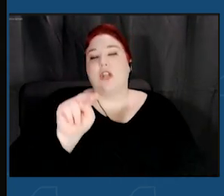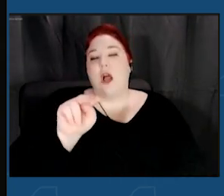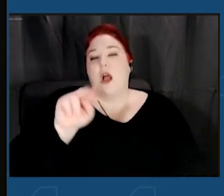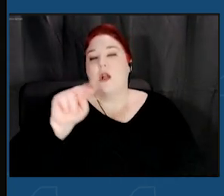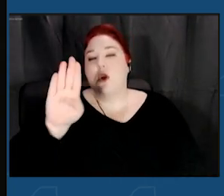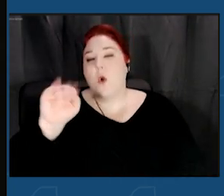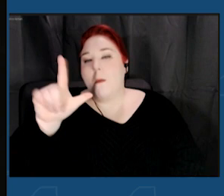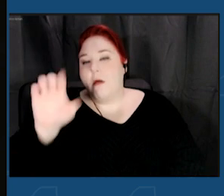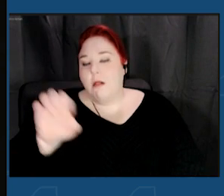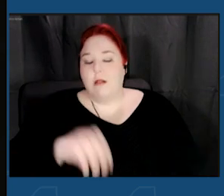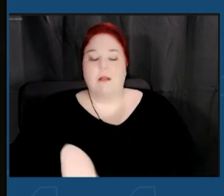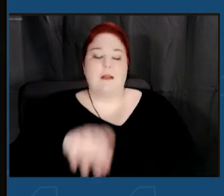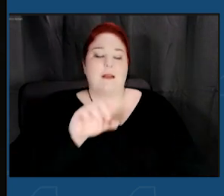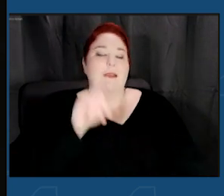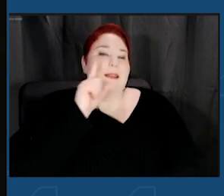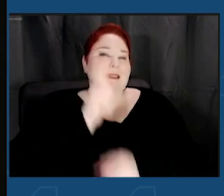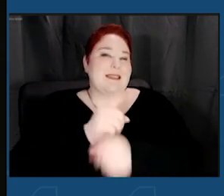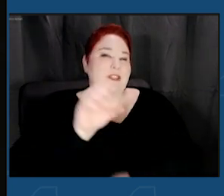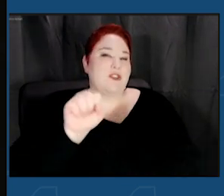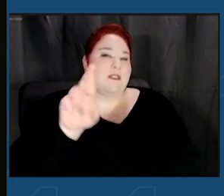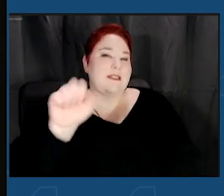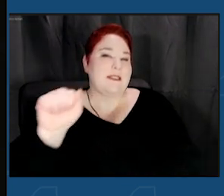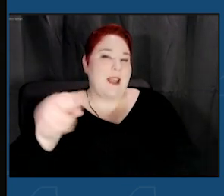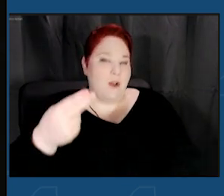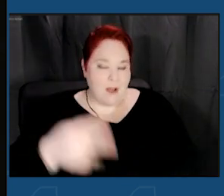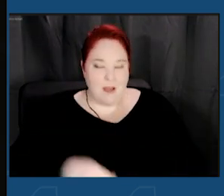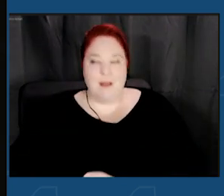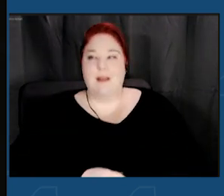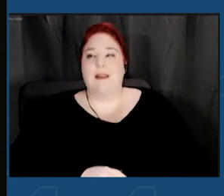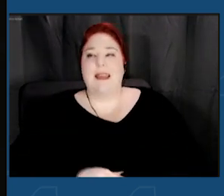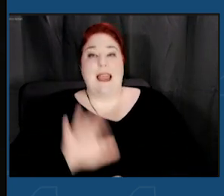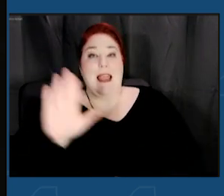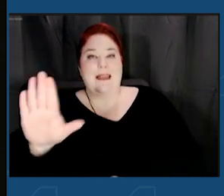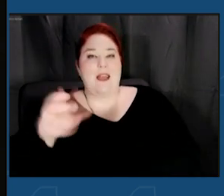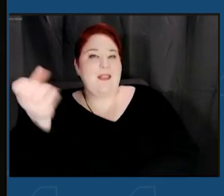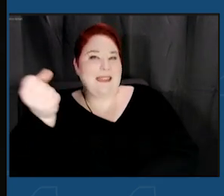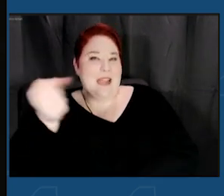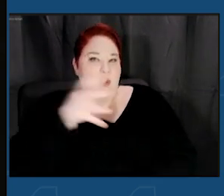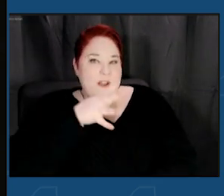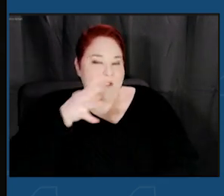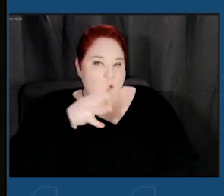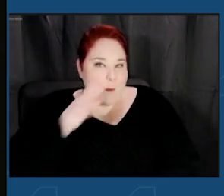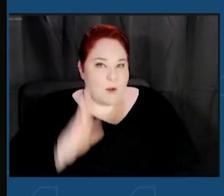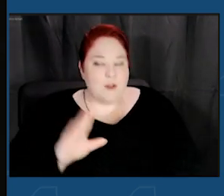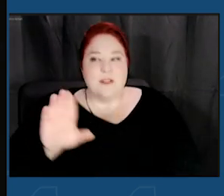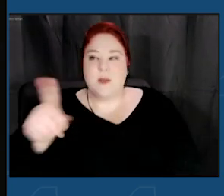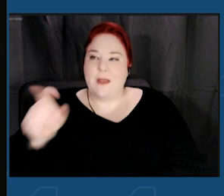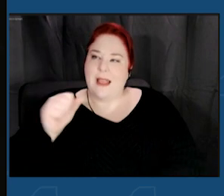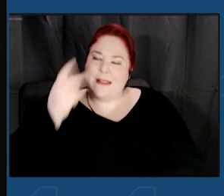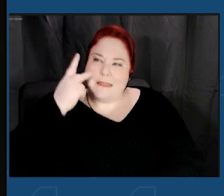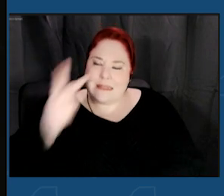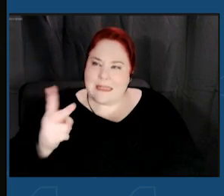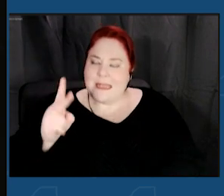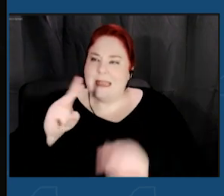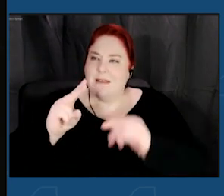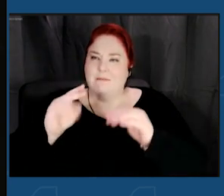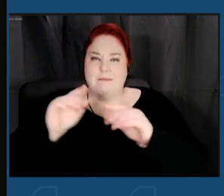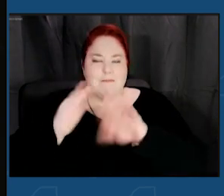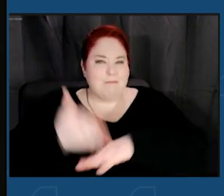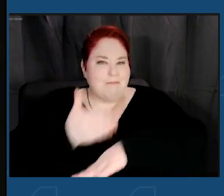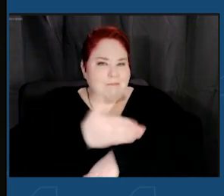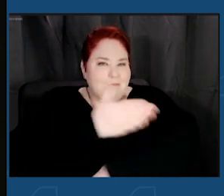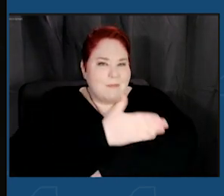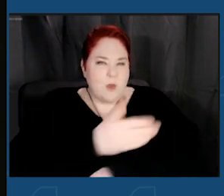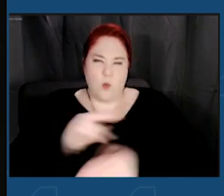Sarah, carrying on a long legacy. And I saw what they did, innovating, biodigesters. What do you mean you're